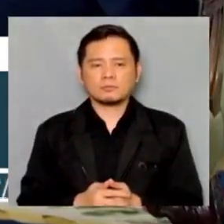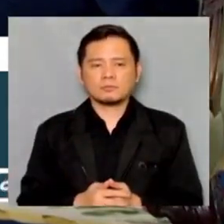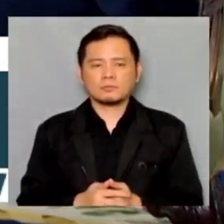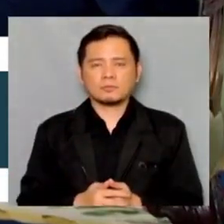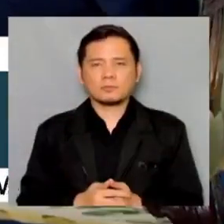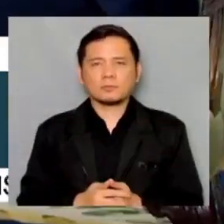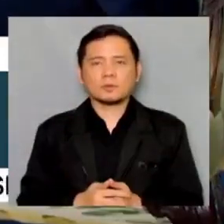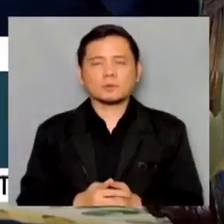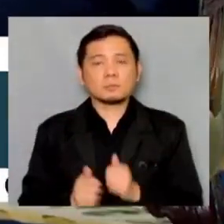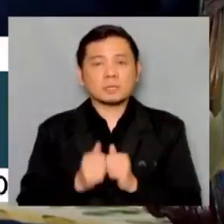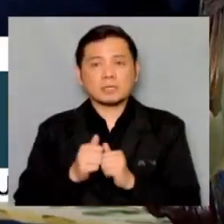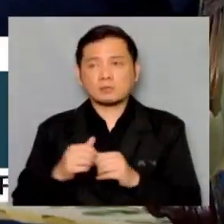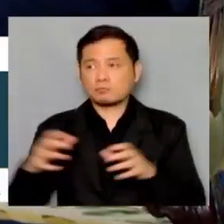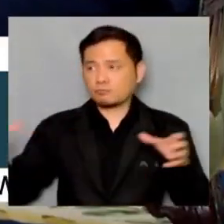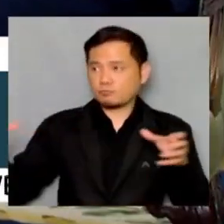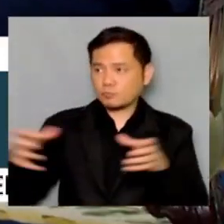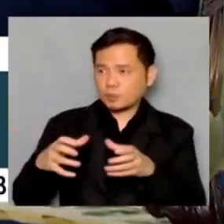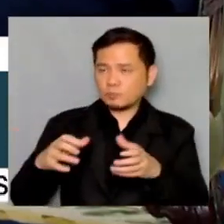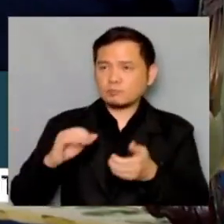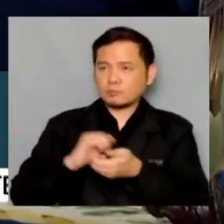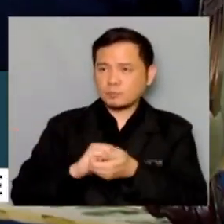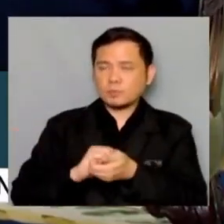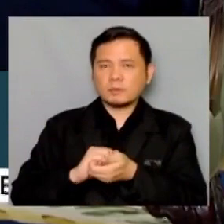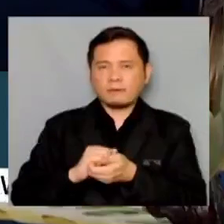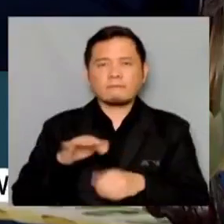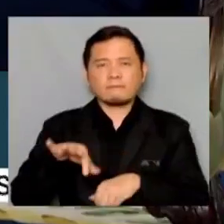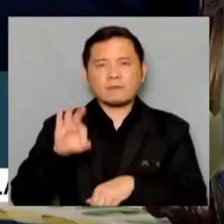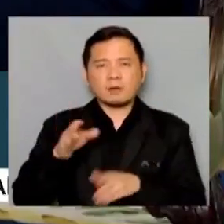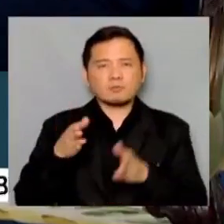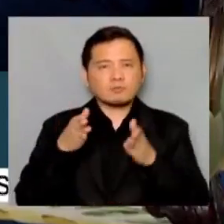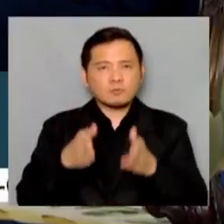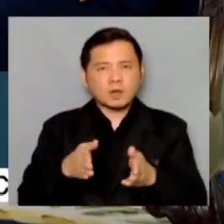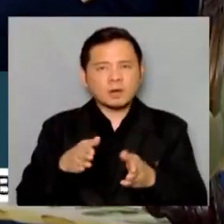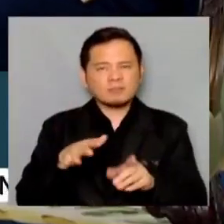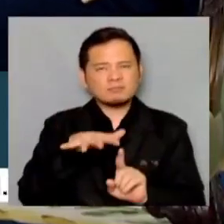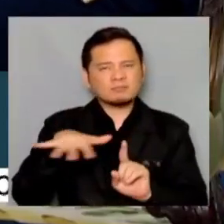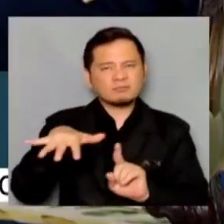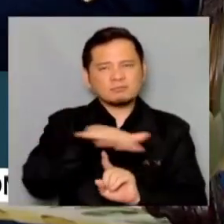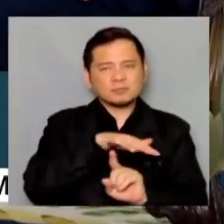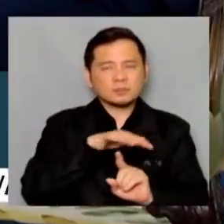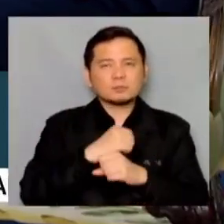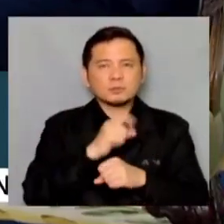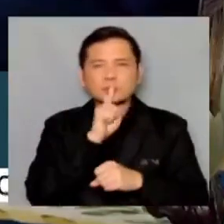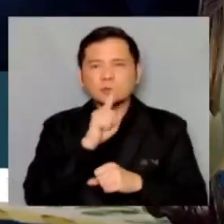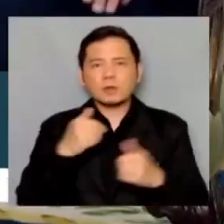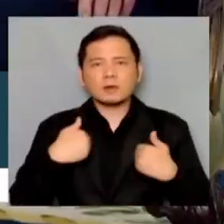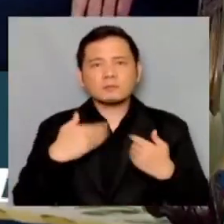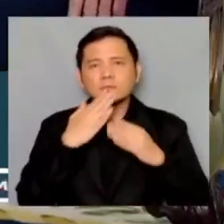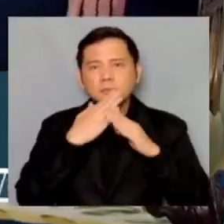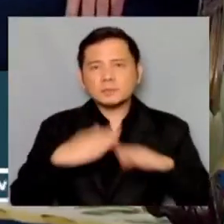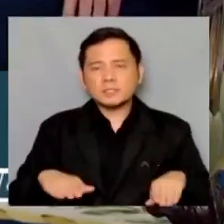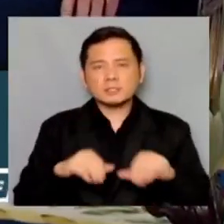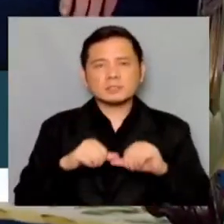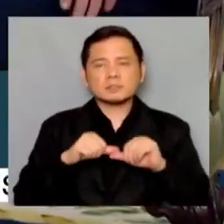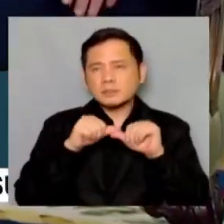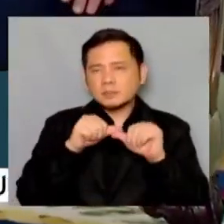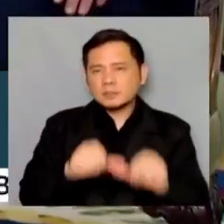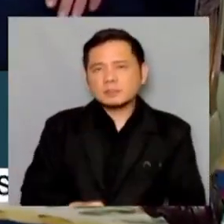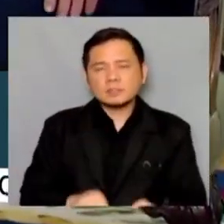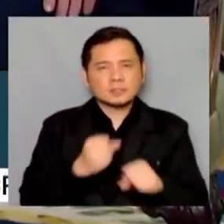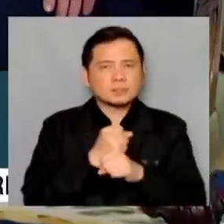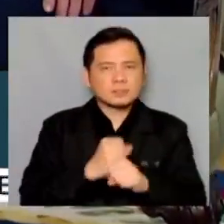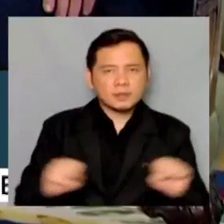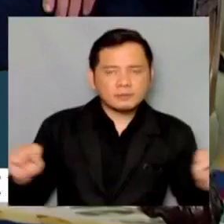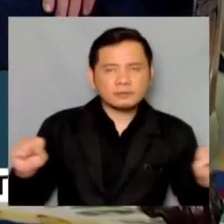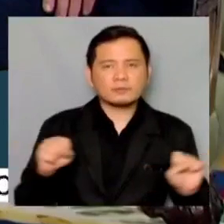strategy, and in doing so, to foster the peace, stability, and security of the region, as you have